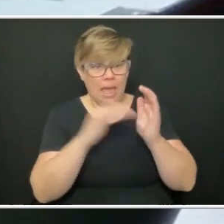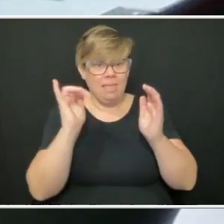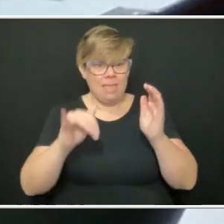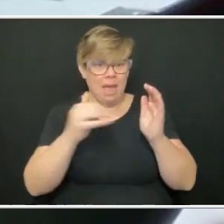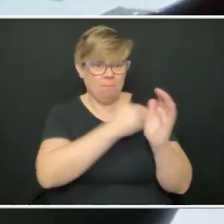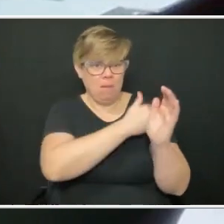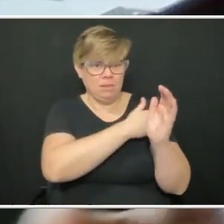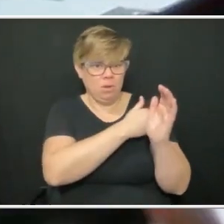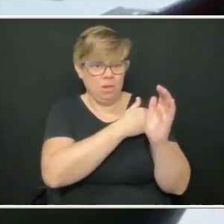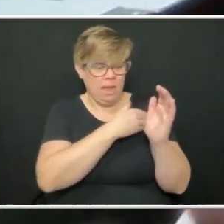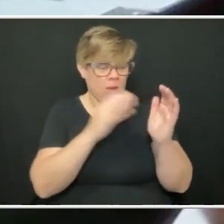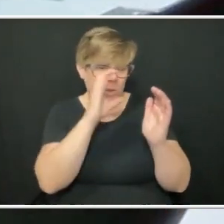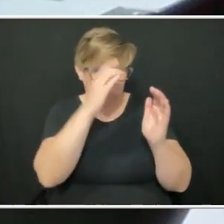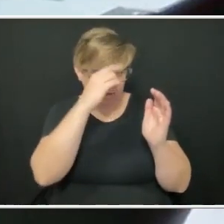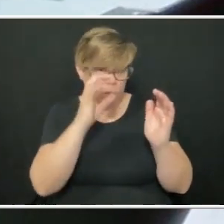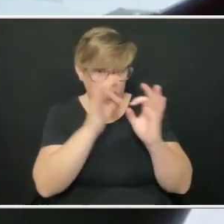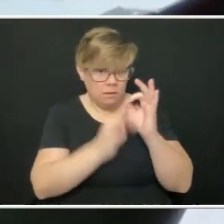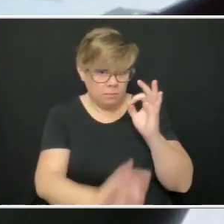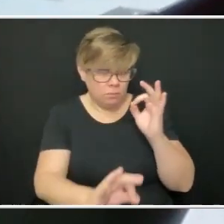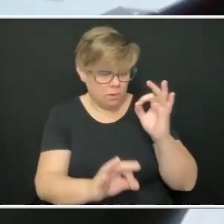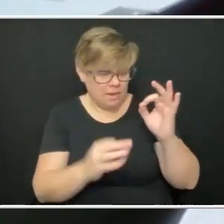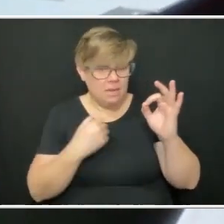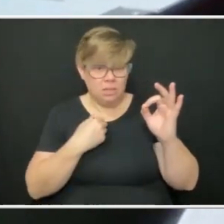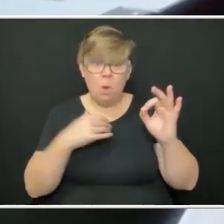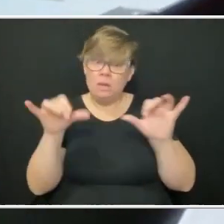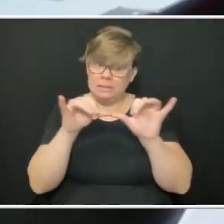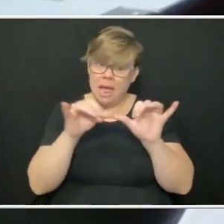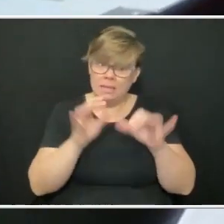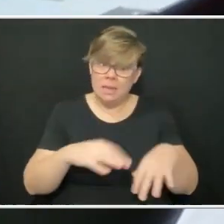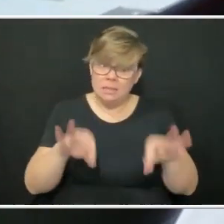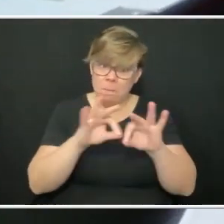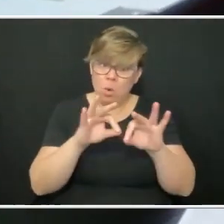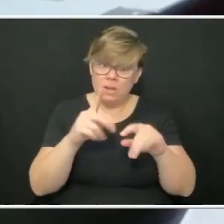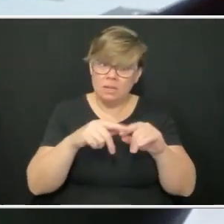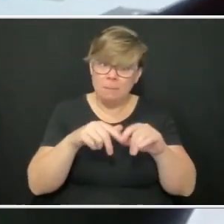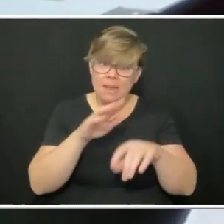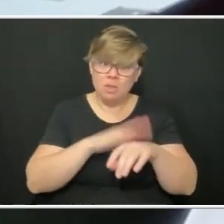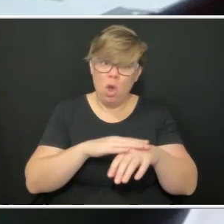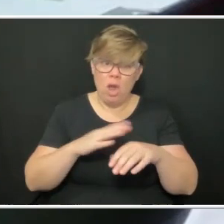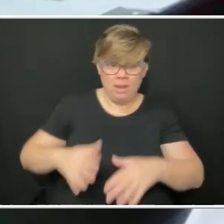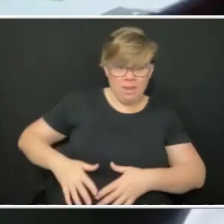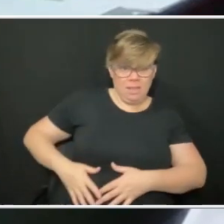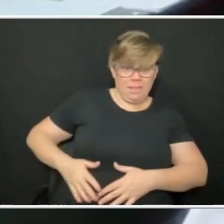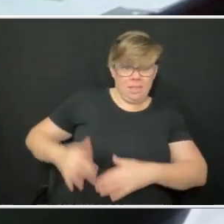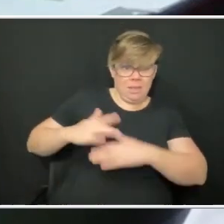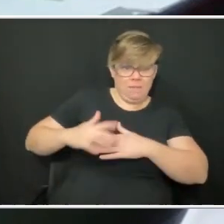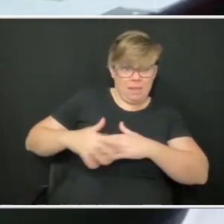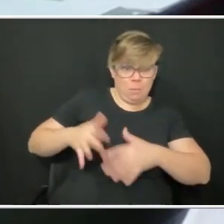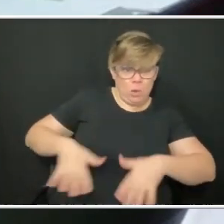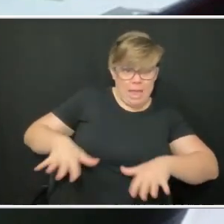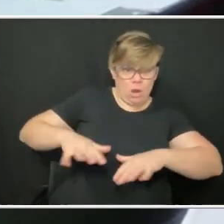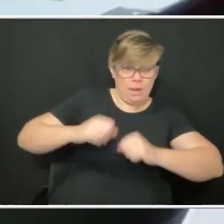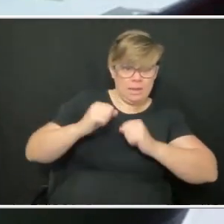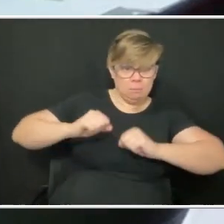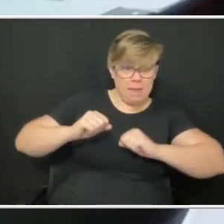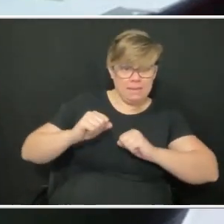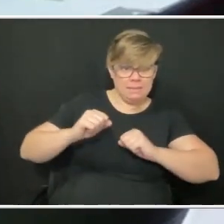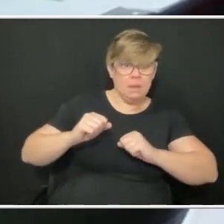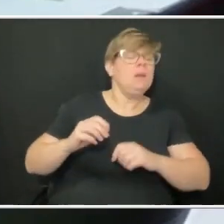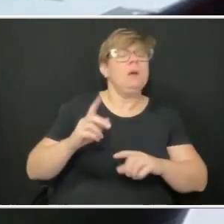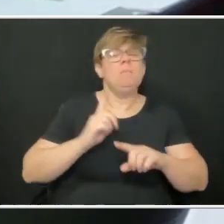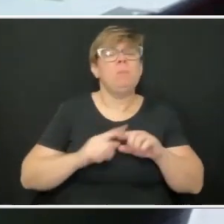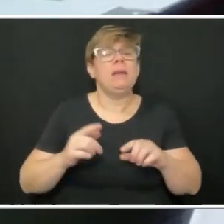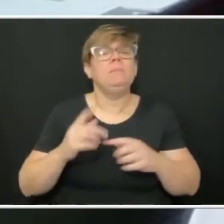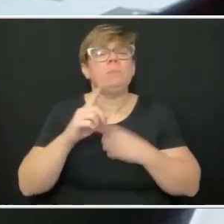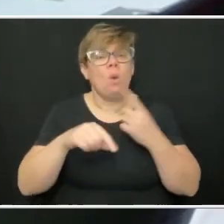to put the kidney in. So the size does matter based on how big the kiddo is. But once the kid is a toddler age and such,